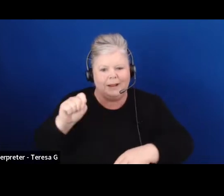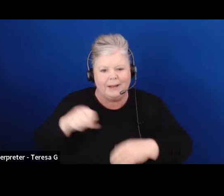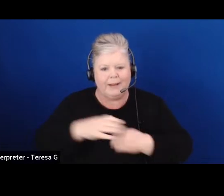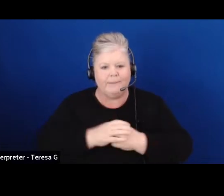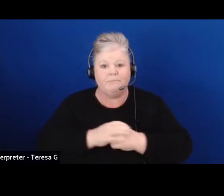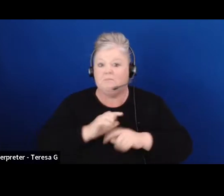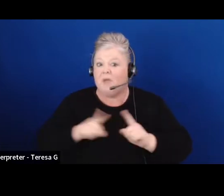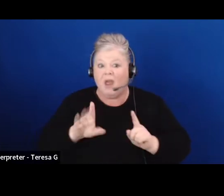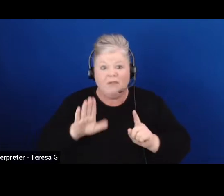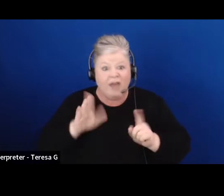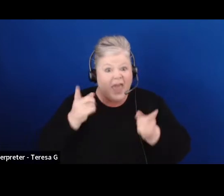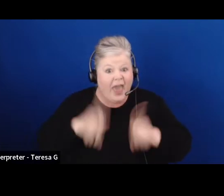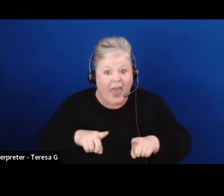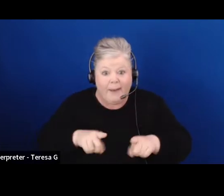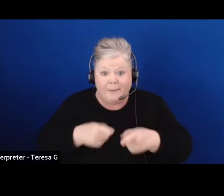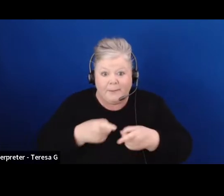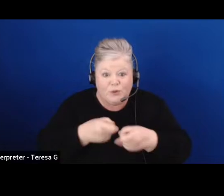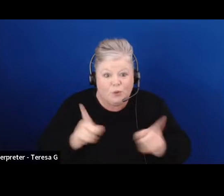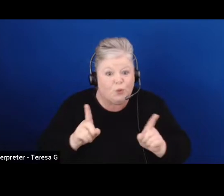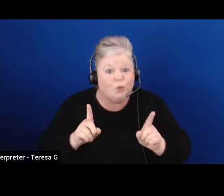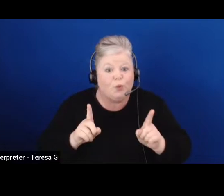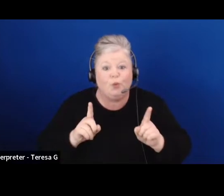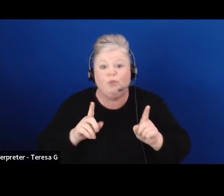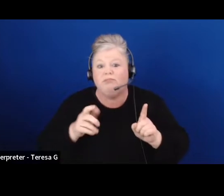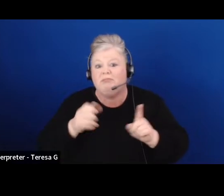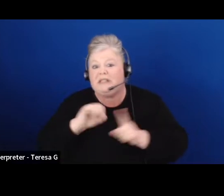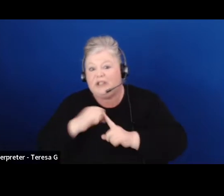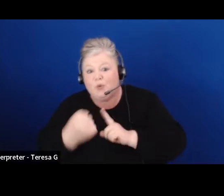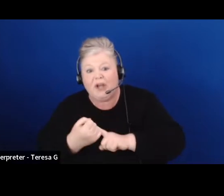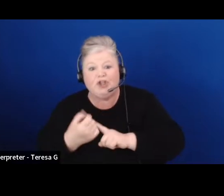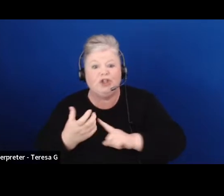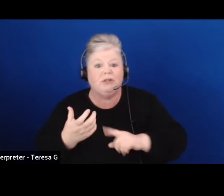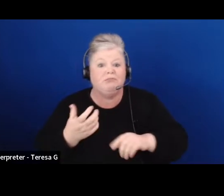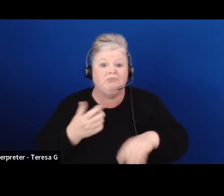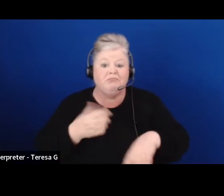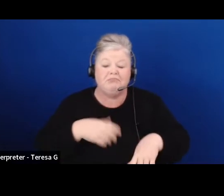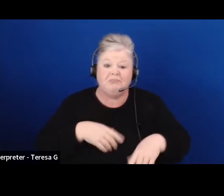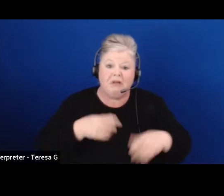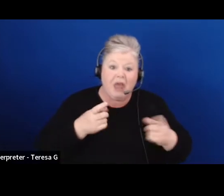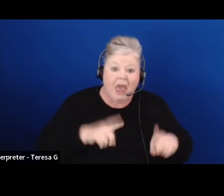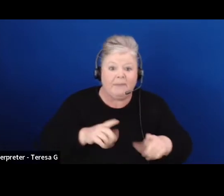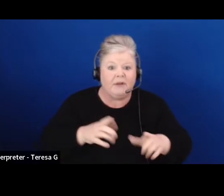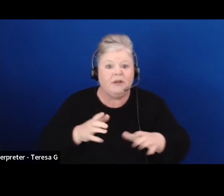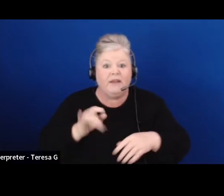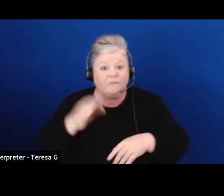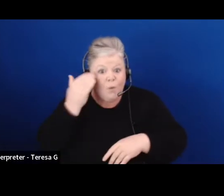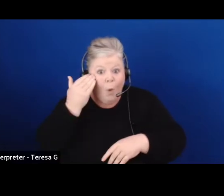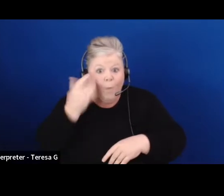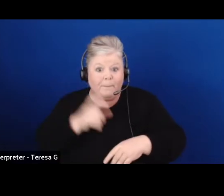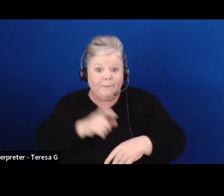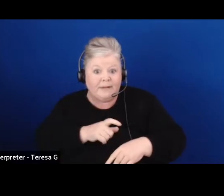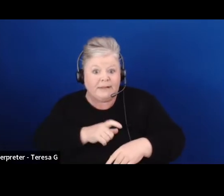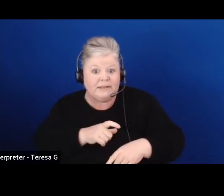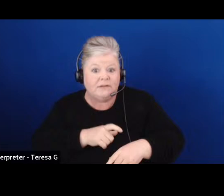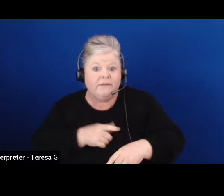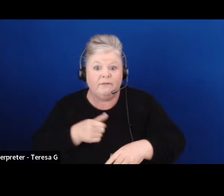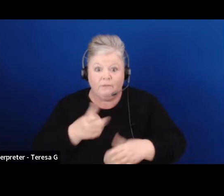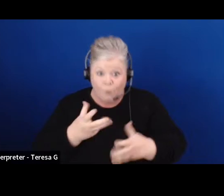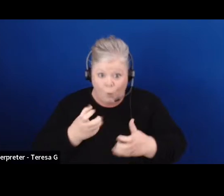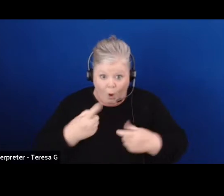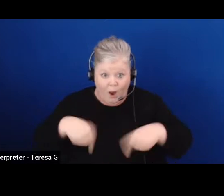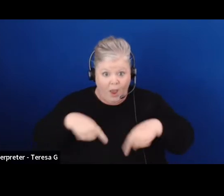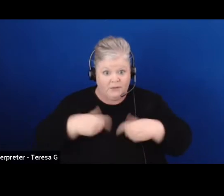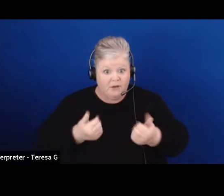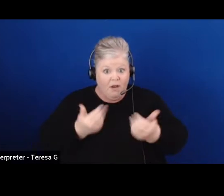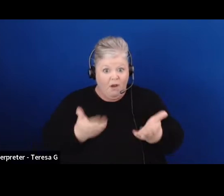have any encounters, any incidents, any situations, if you know any police officers that you want us to offer training